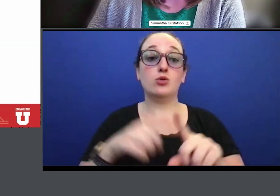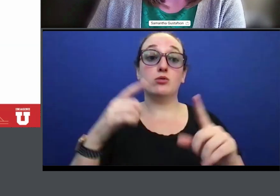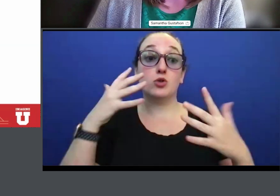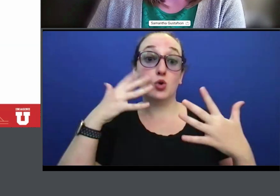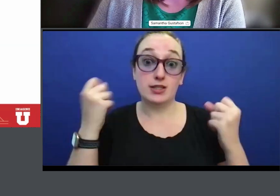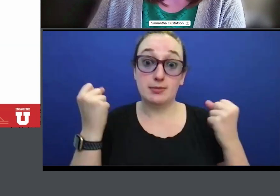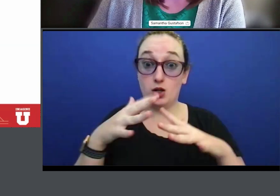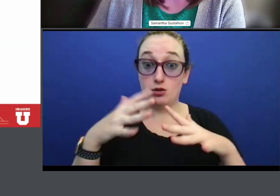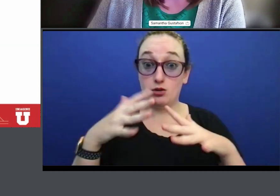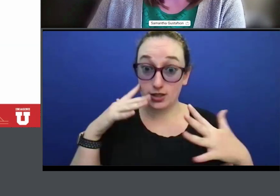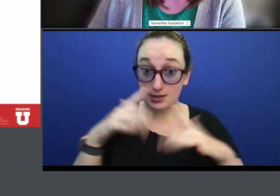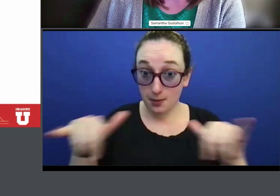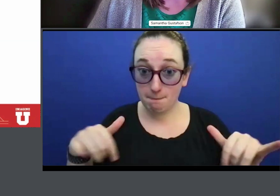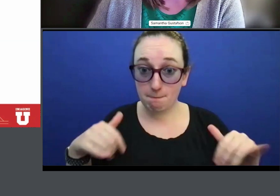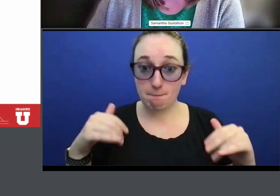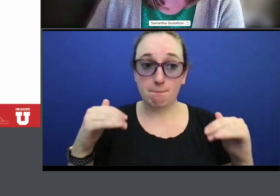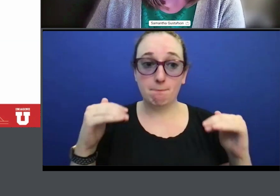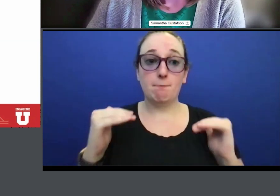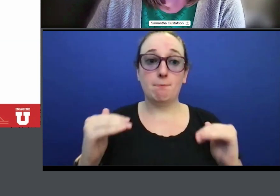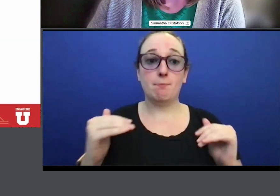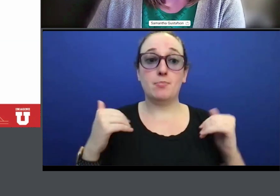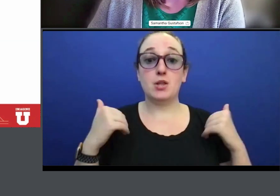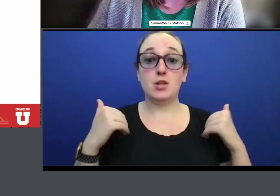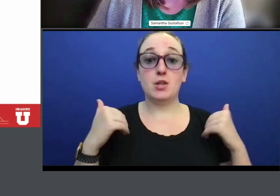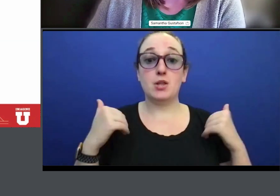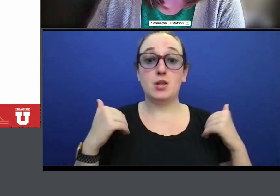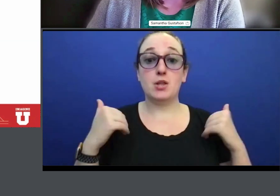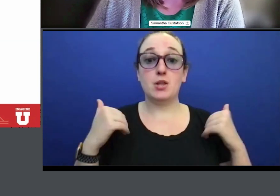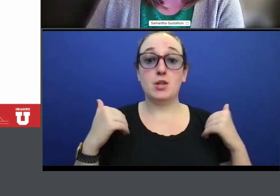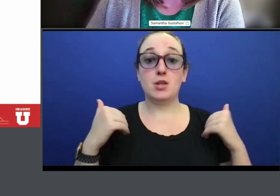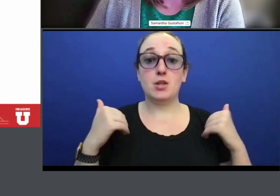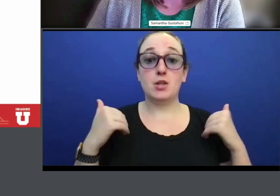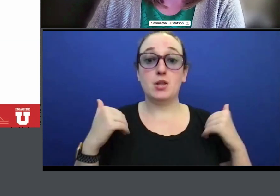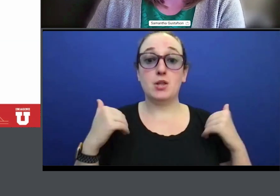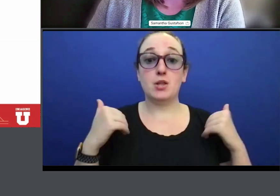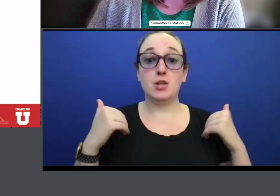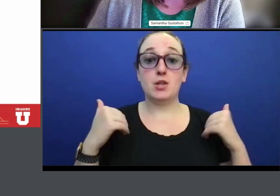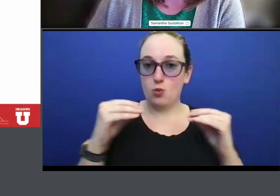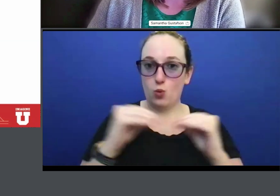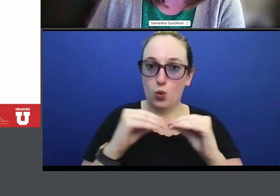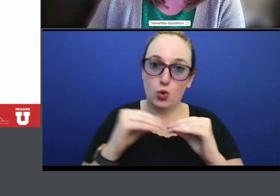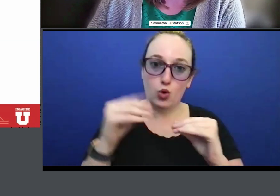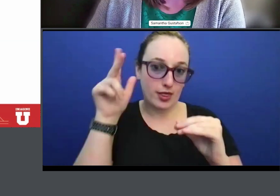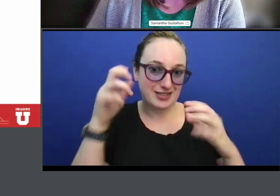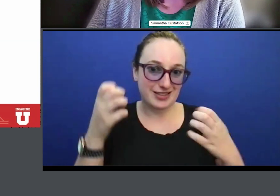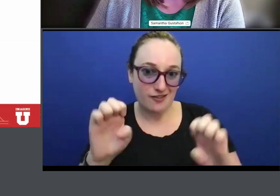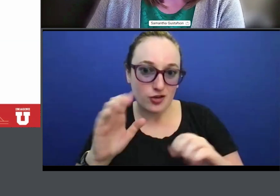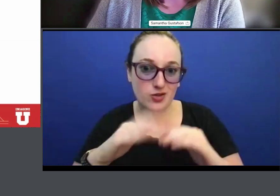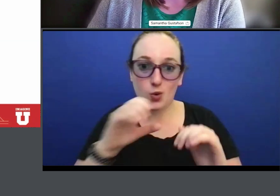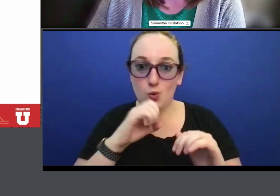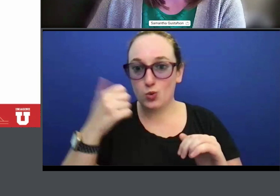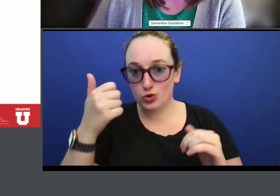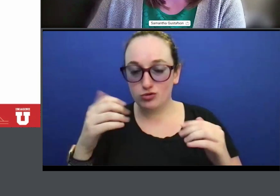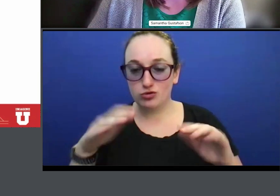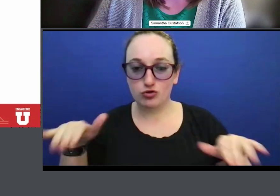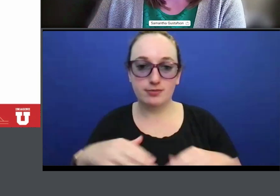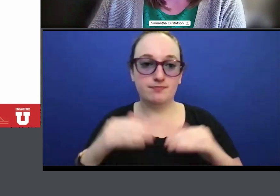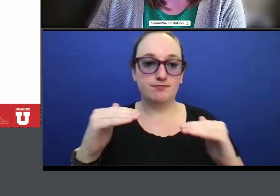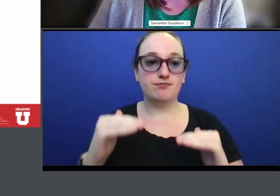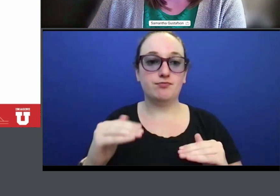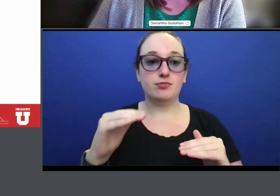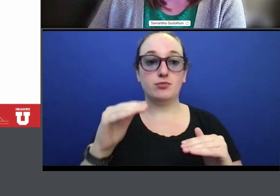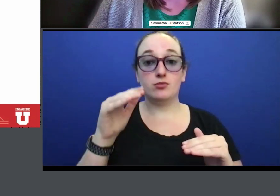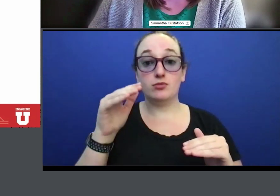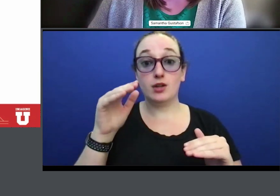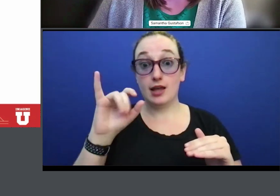effort. Younger children have greater listening effort than older children. Children who are listening